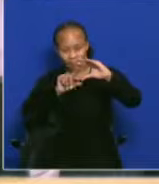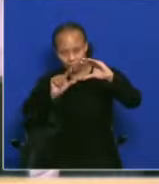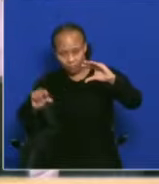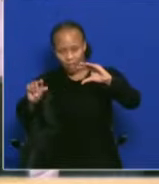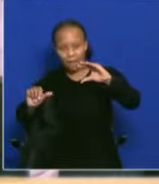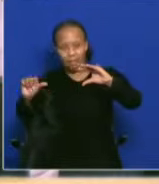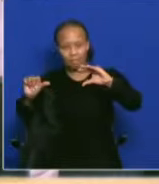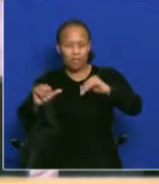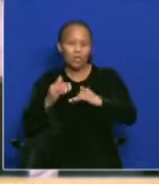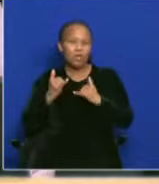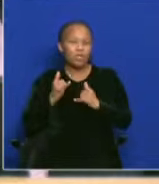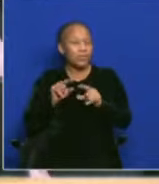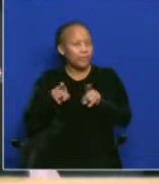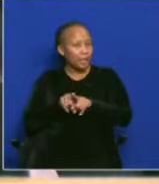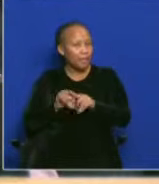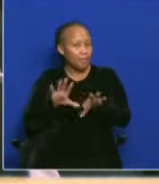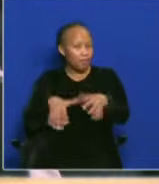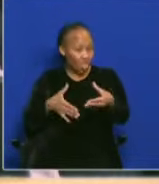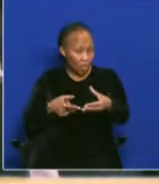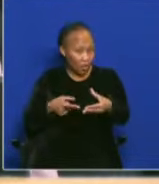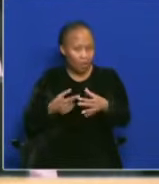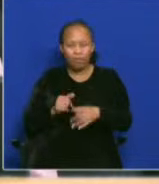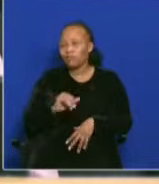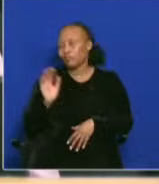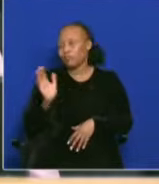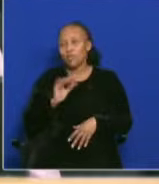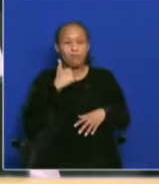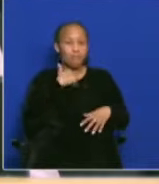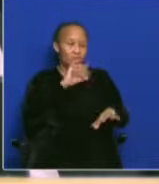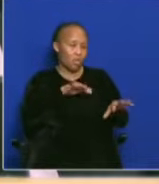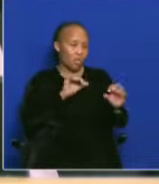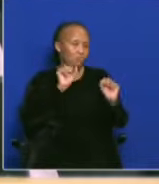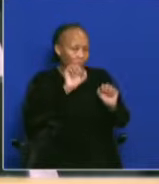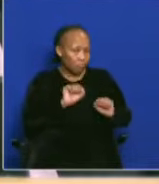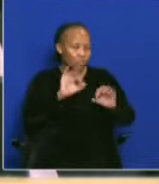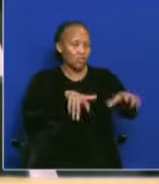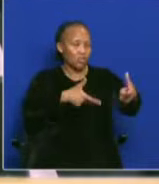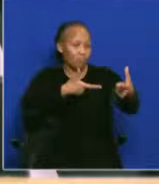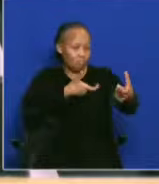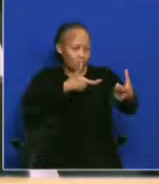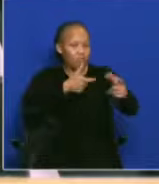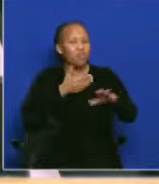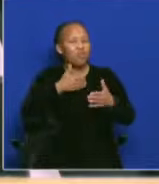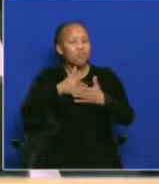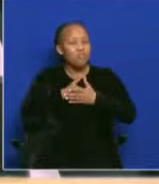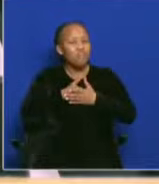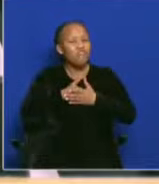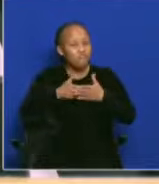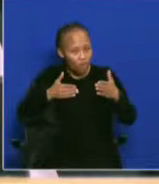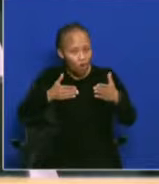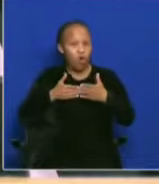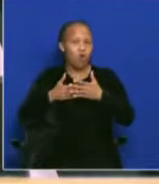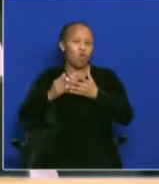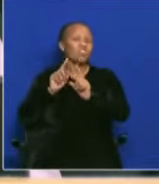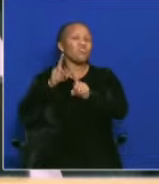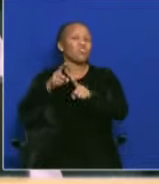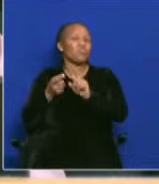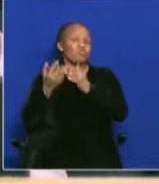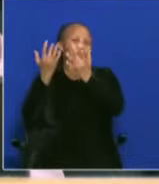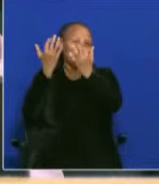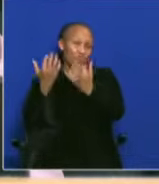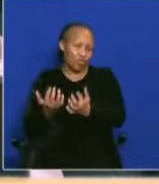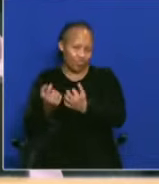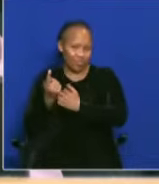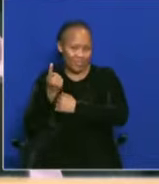I'm talking about the screenshot before the Treasury instruction. So it doesn't have anything about to whom it's addressed.